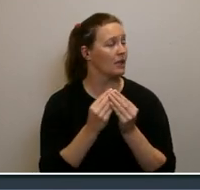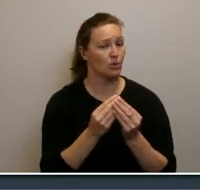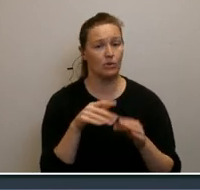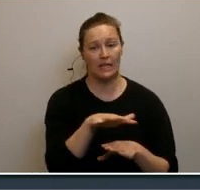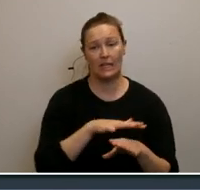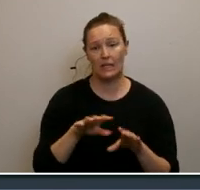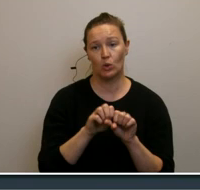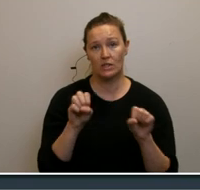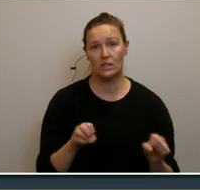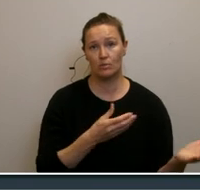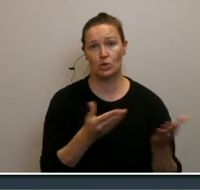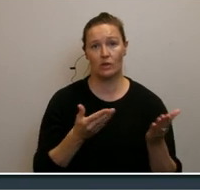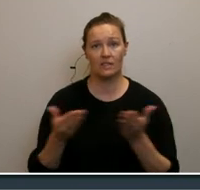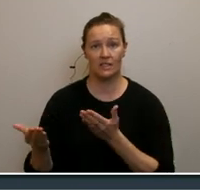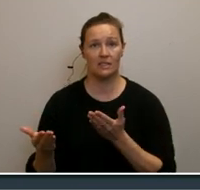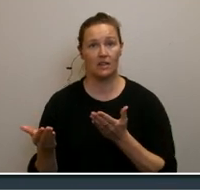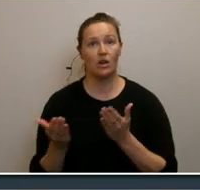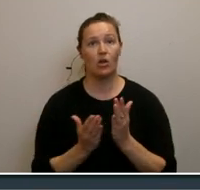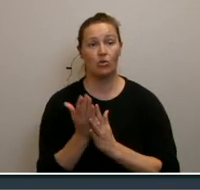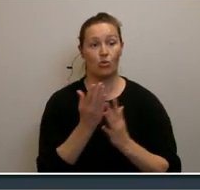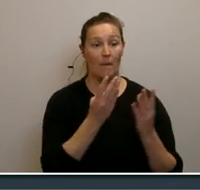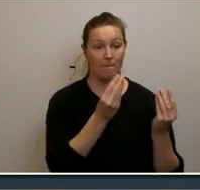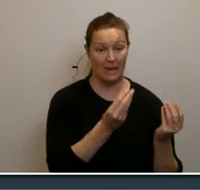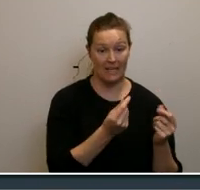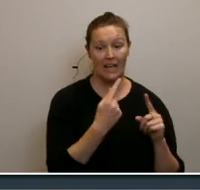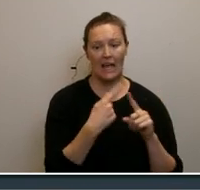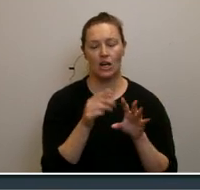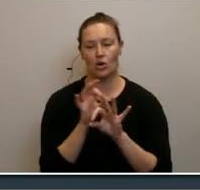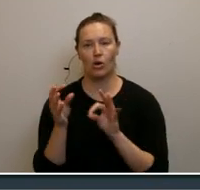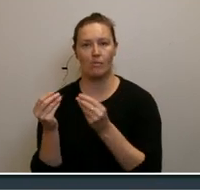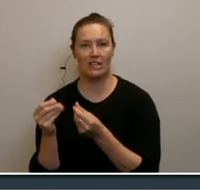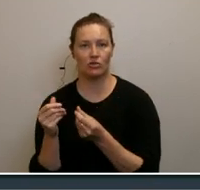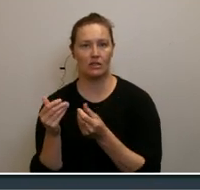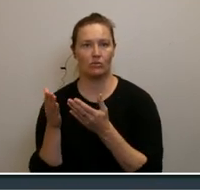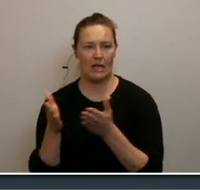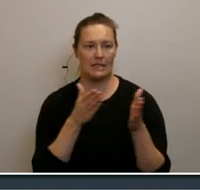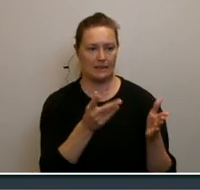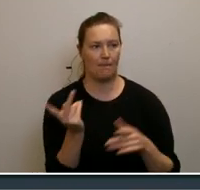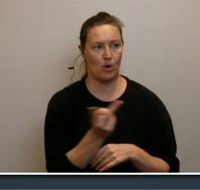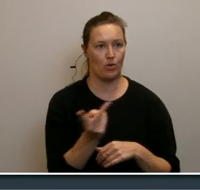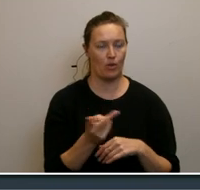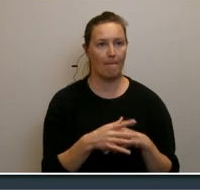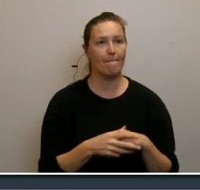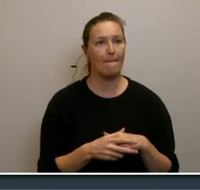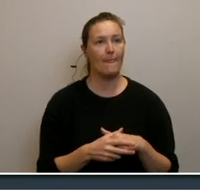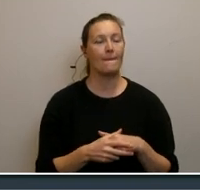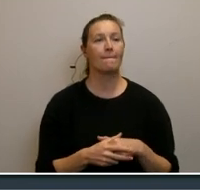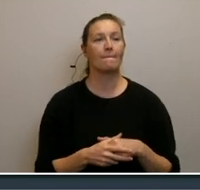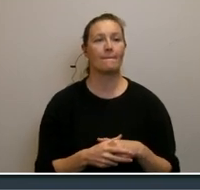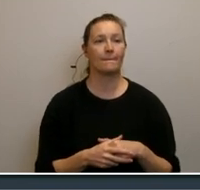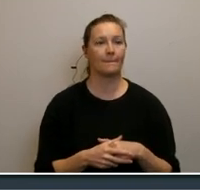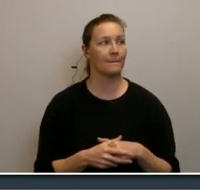ecosystem services when measured both in dollar and non-monetary terms. Much, much more so